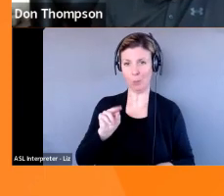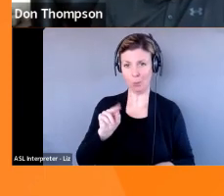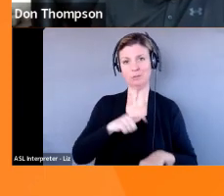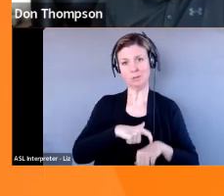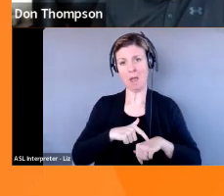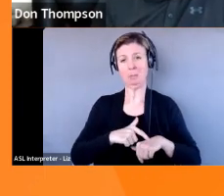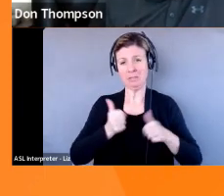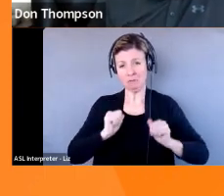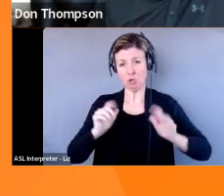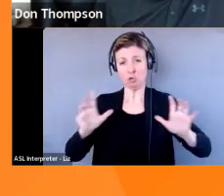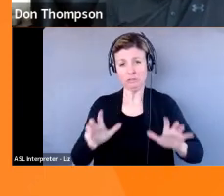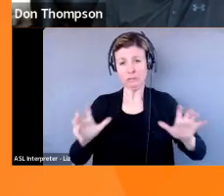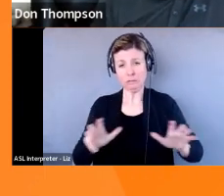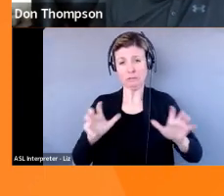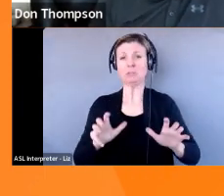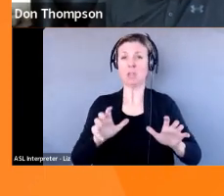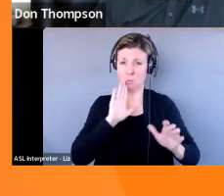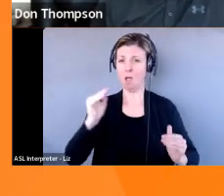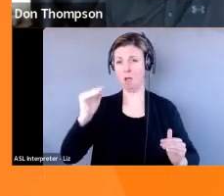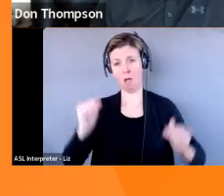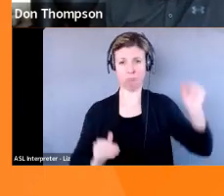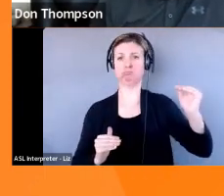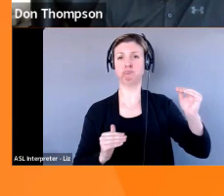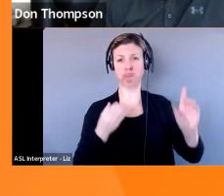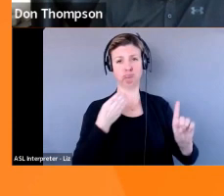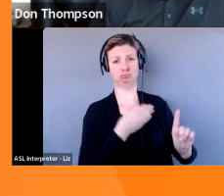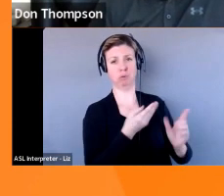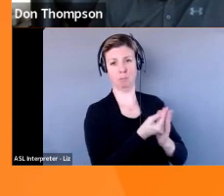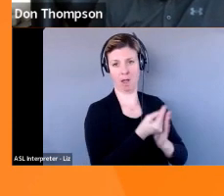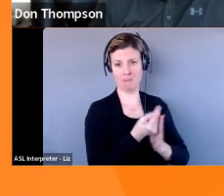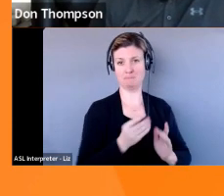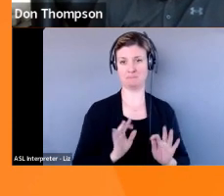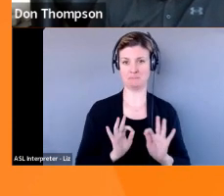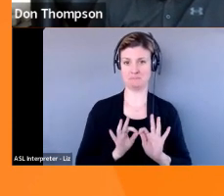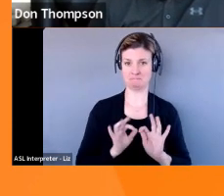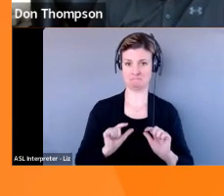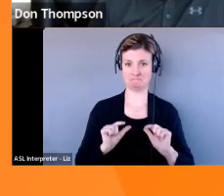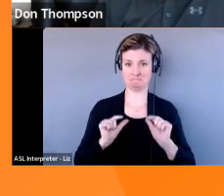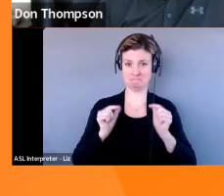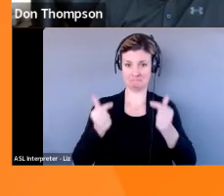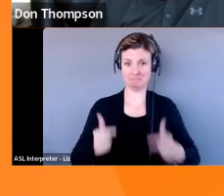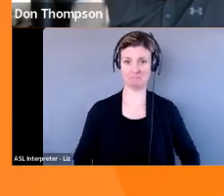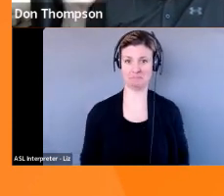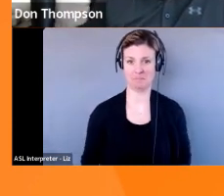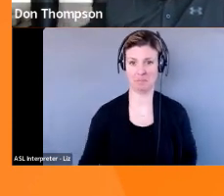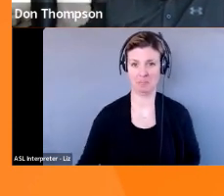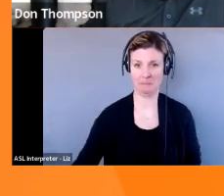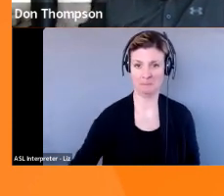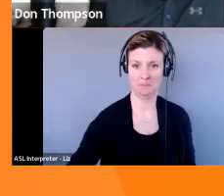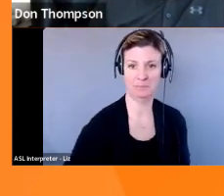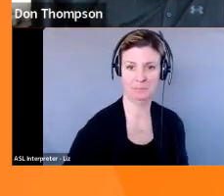happen. Okay. And then the last one is the high extra costs are the top reasons shoppers abandon carts. And those high extra costs,